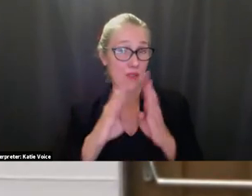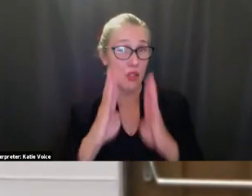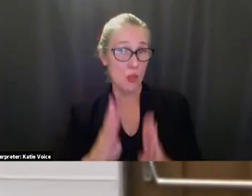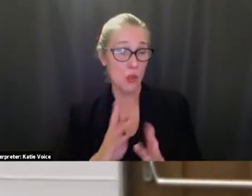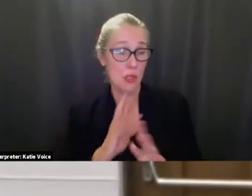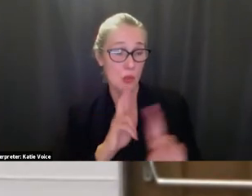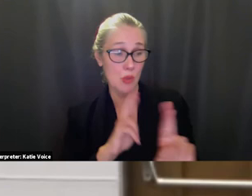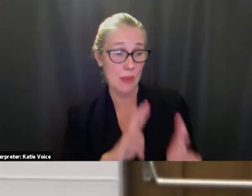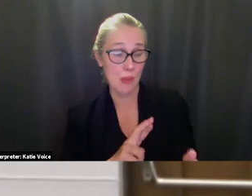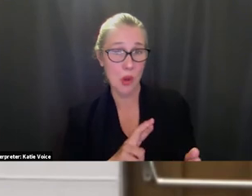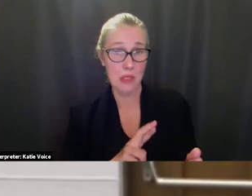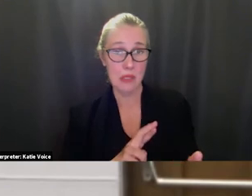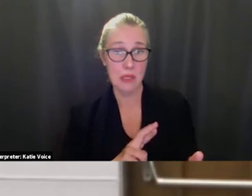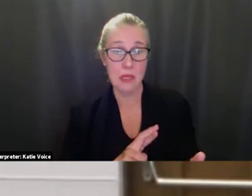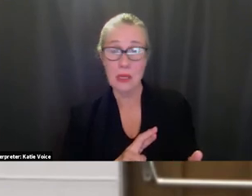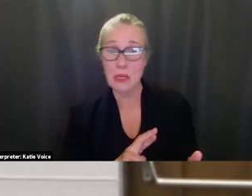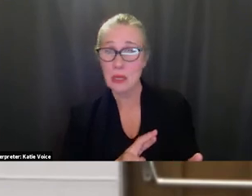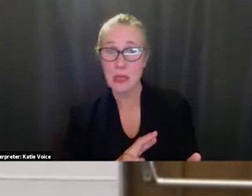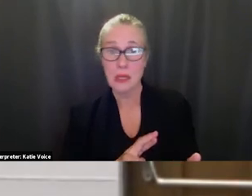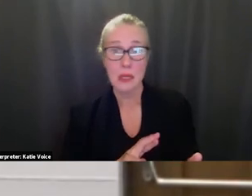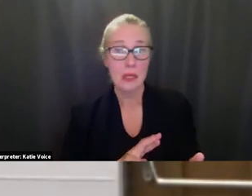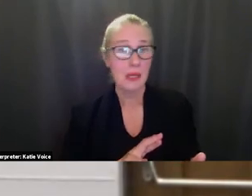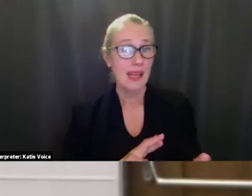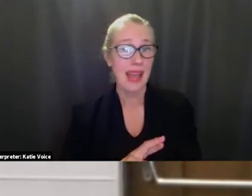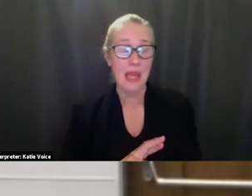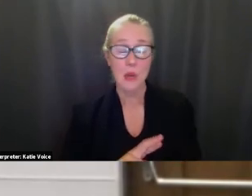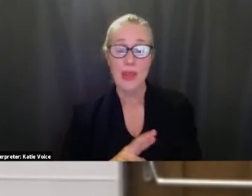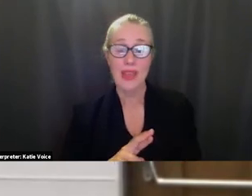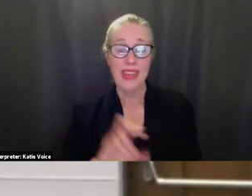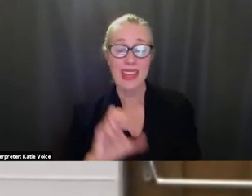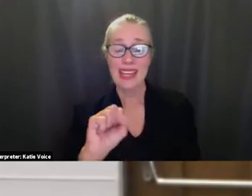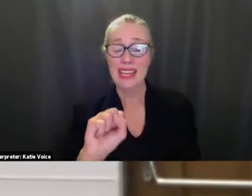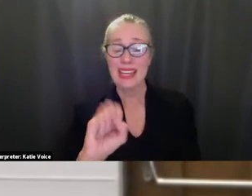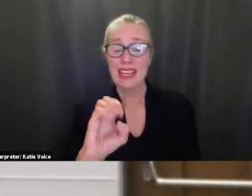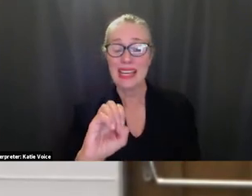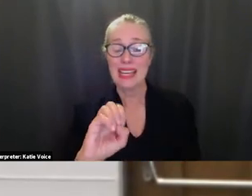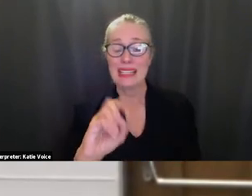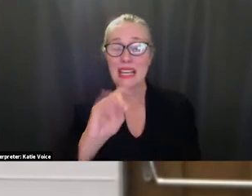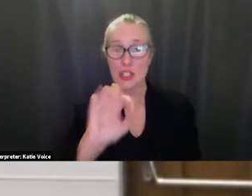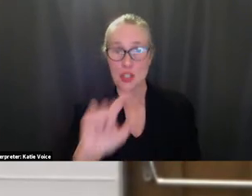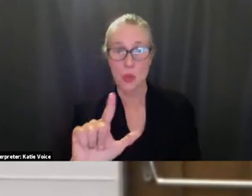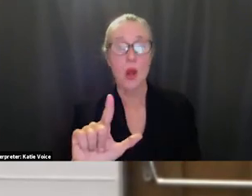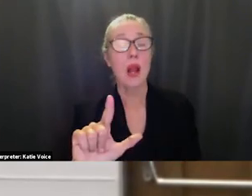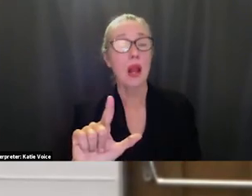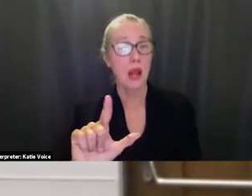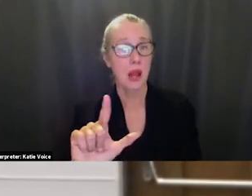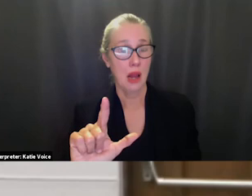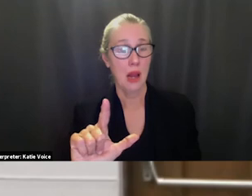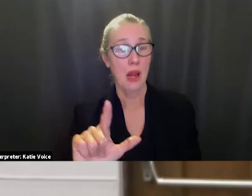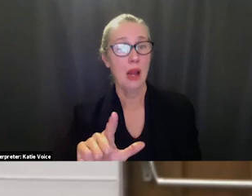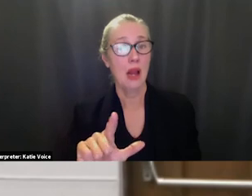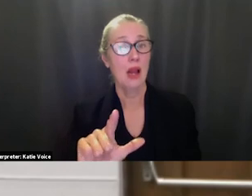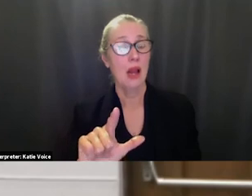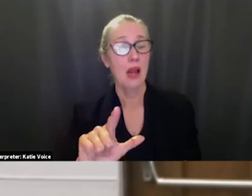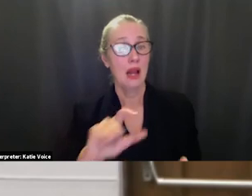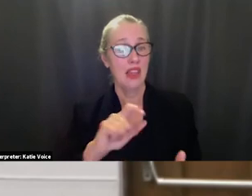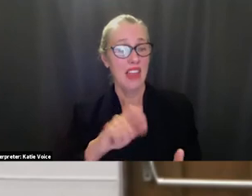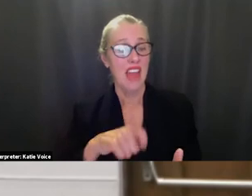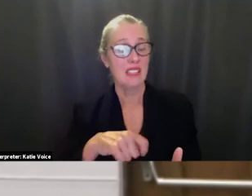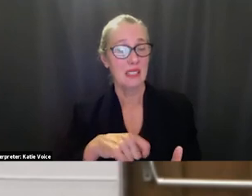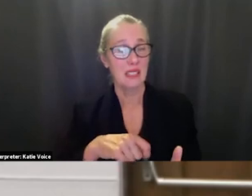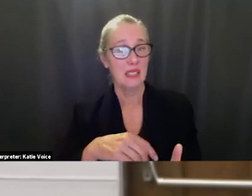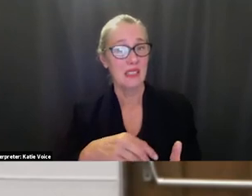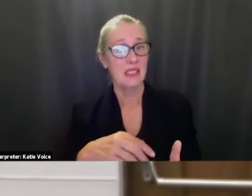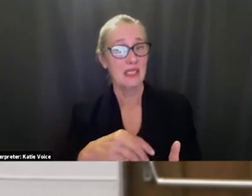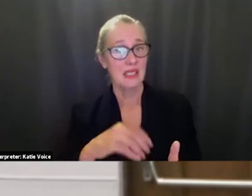um we'll keep going with the sexual assault because that is one that comes up every year multiple times in our high